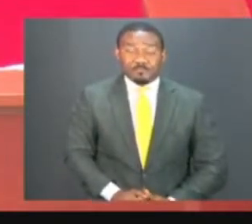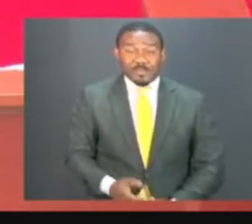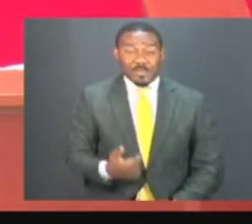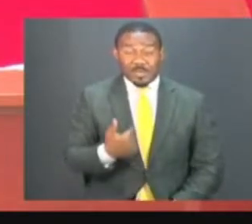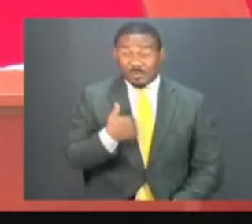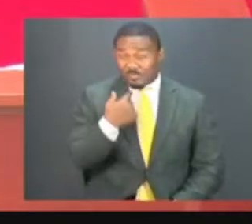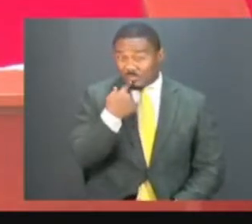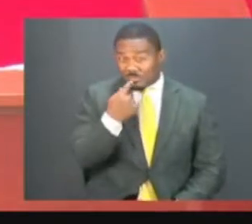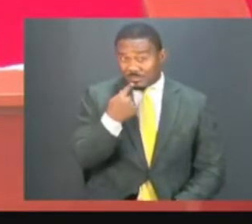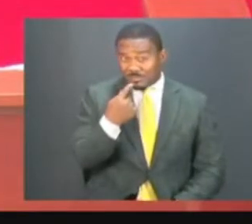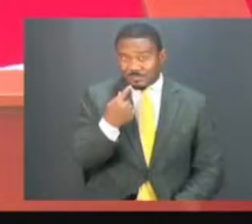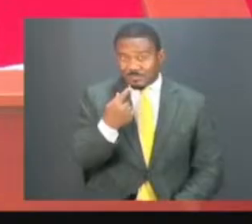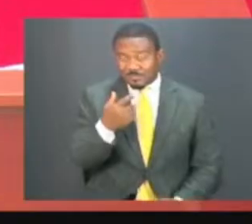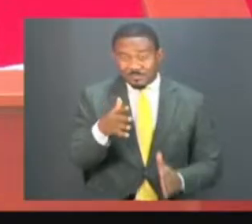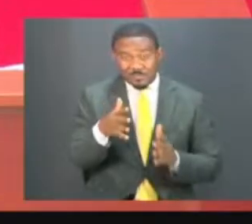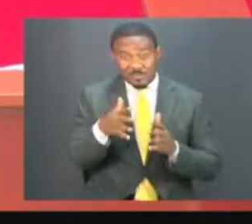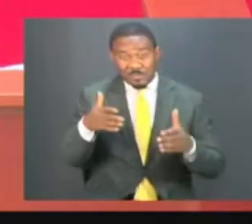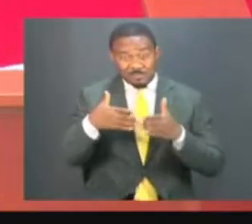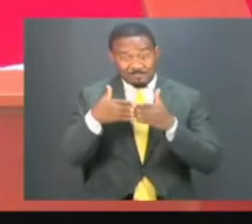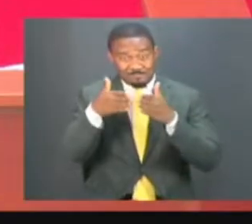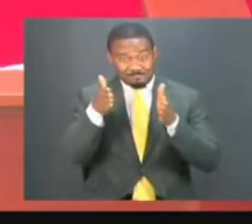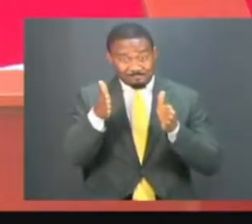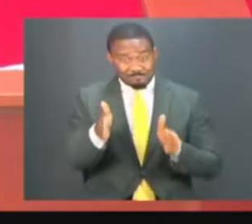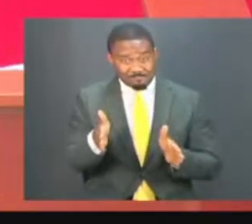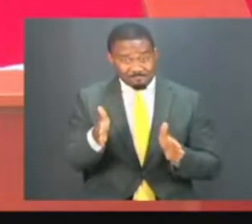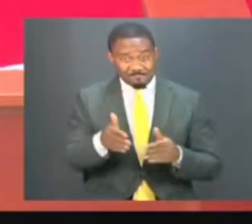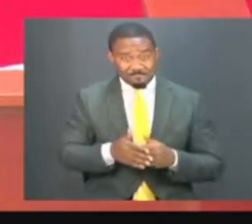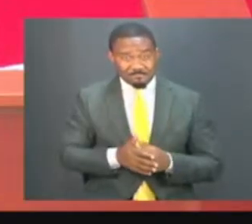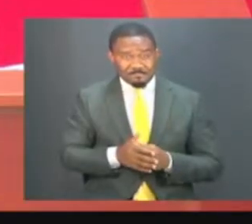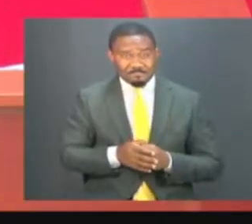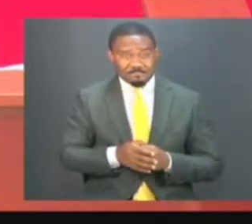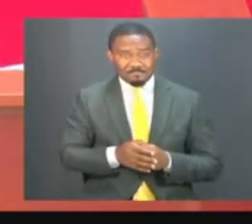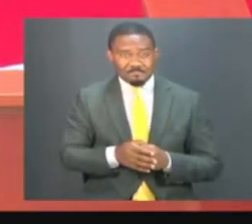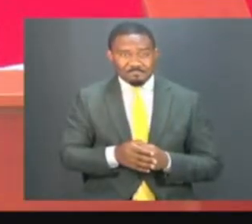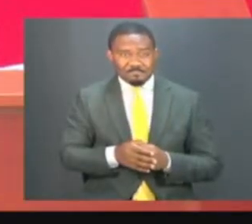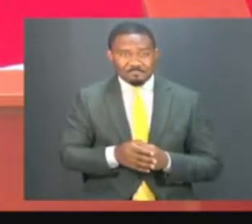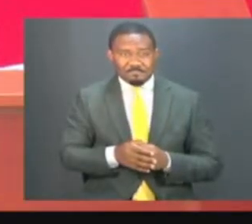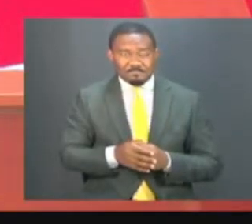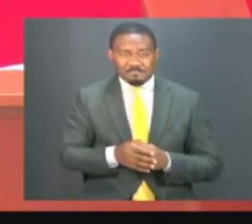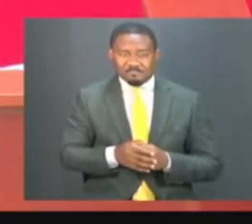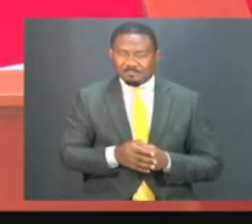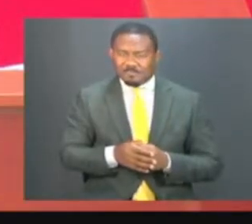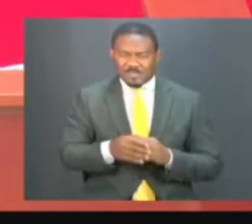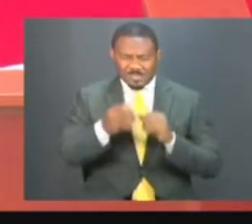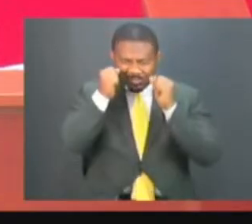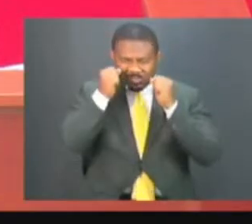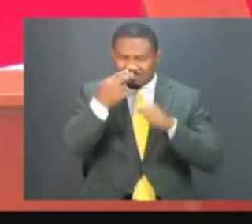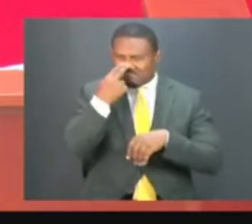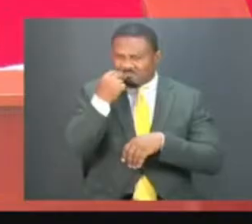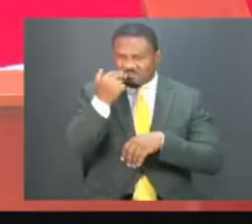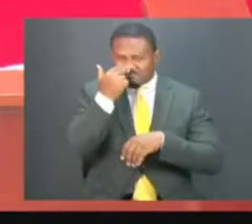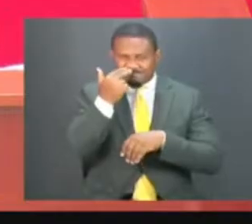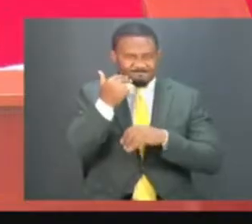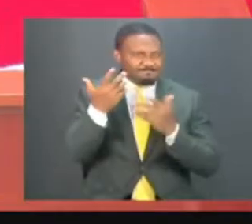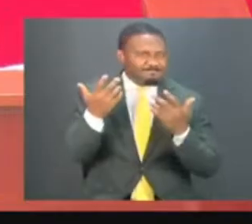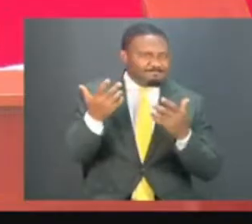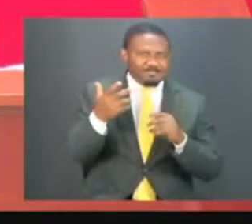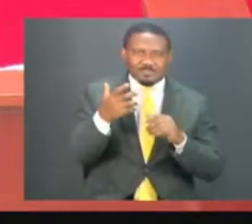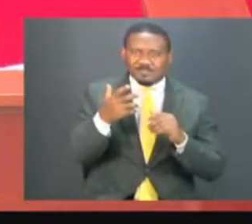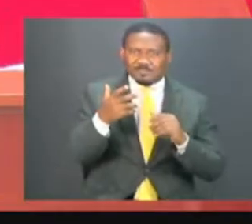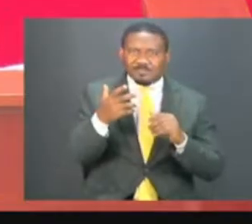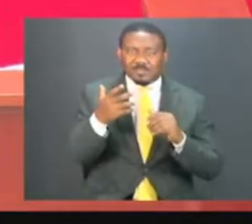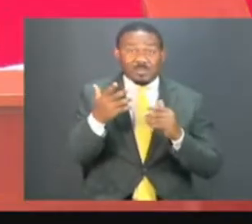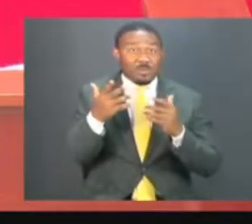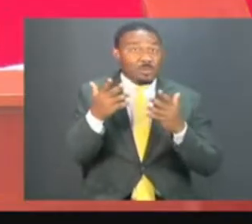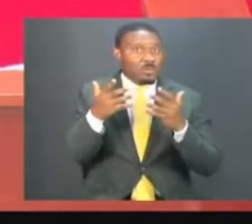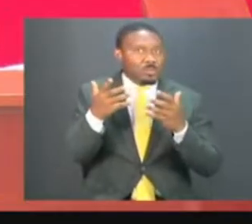the majority leader is coming out with a serious joke. So probably asking you to withdraw.